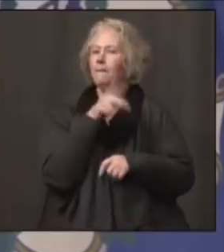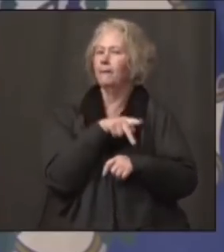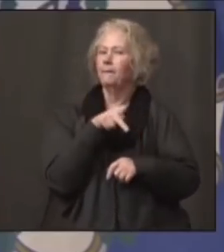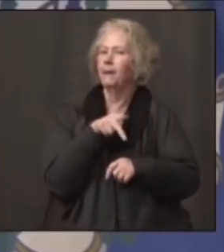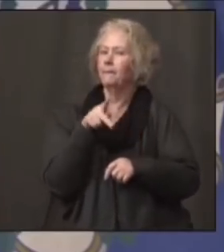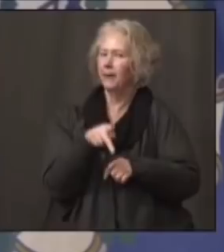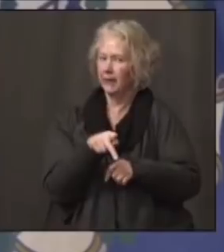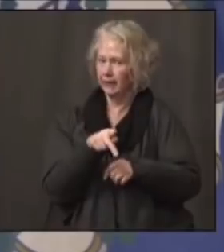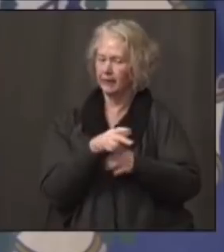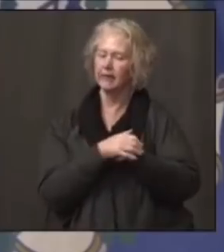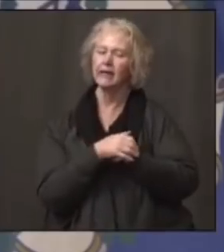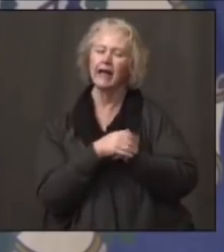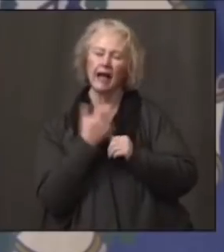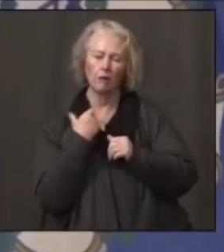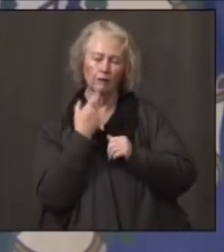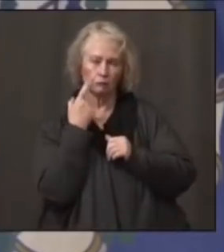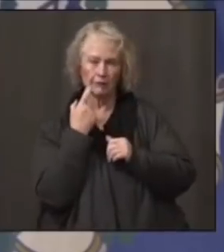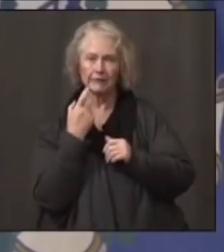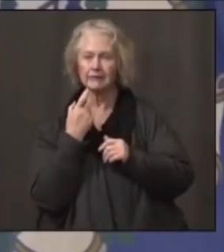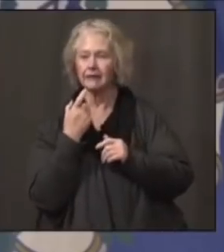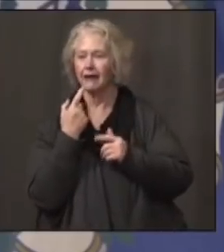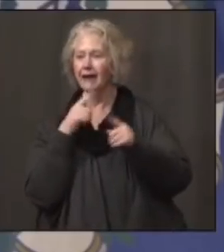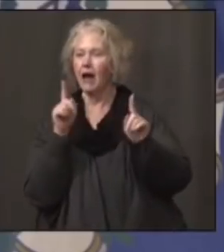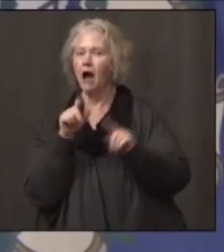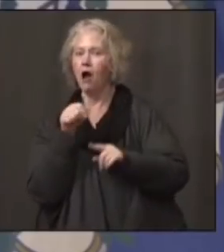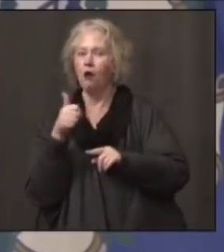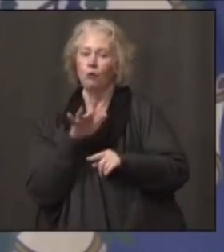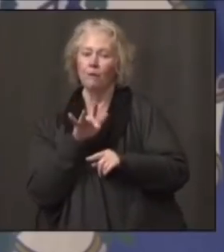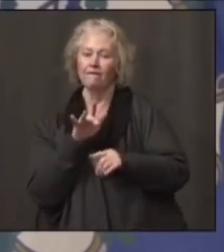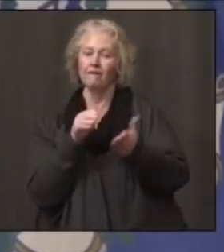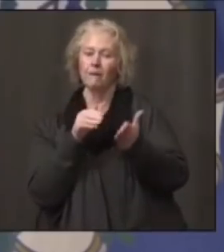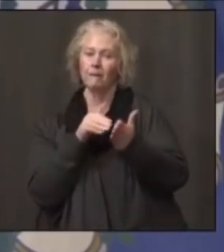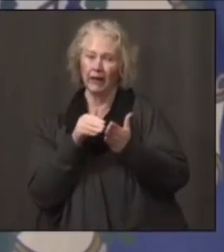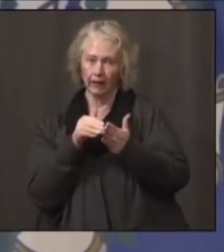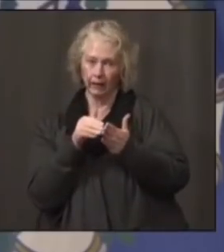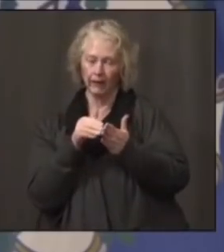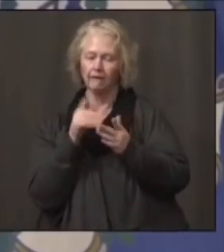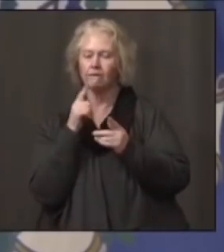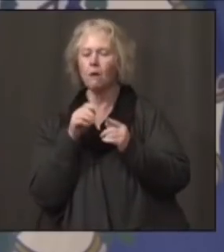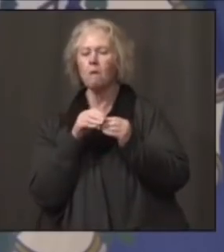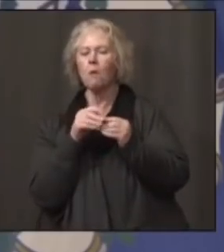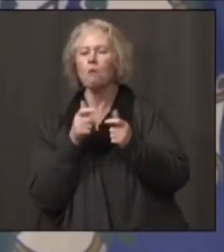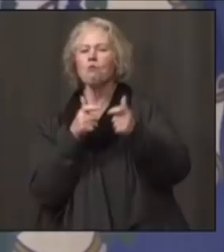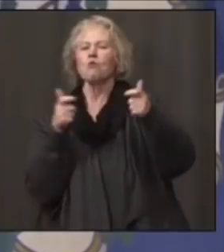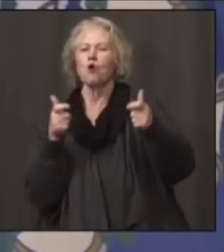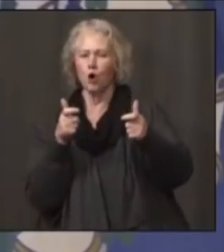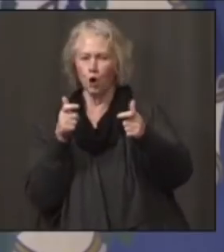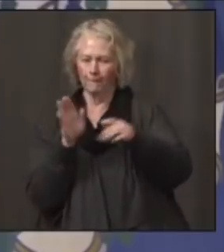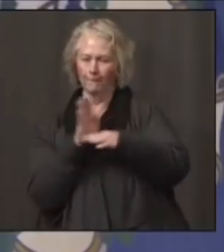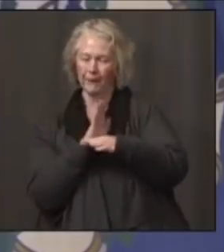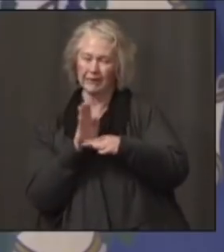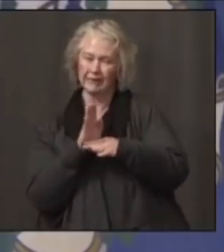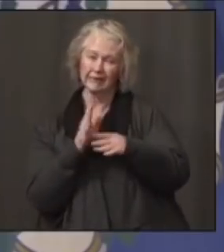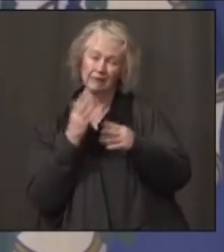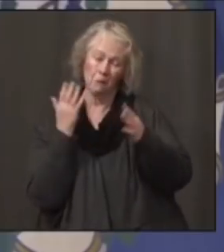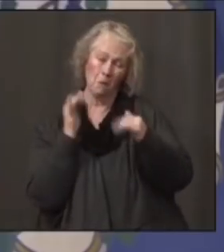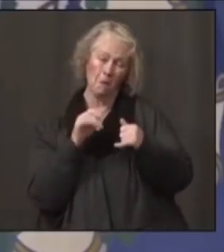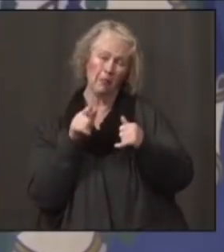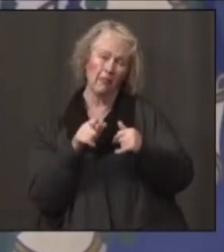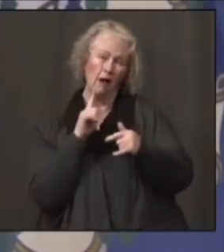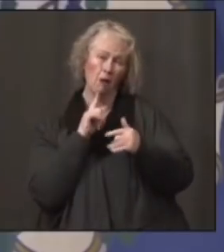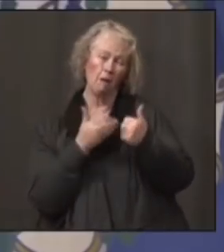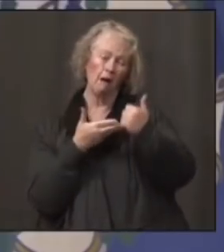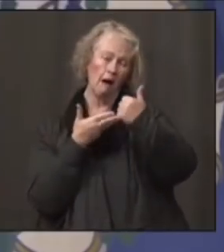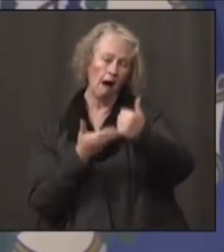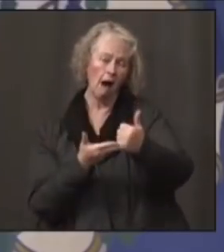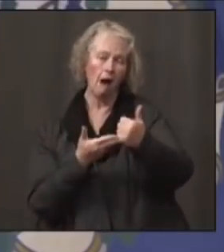And we've recently announced another $25 million for larger businesses, hopefully a bridge to the federal